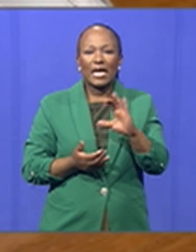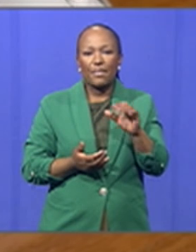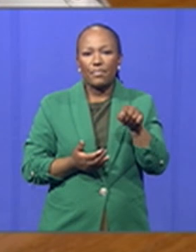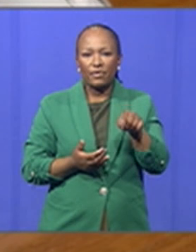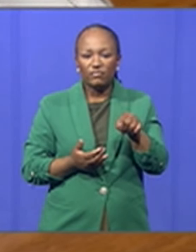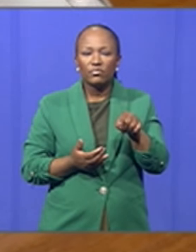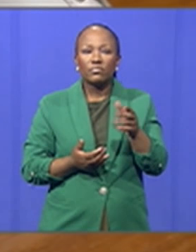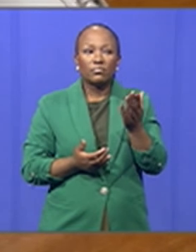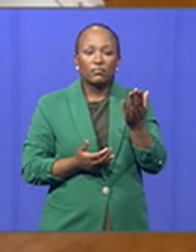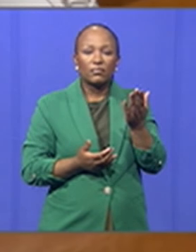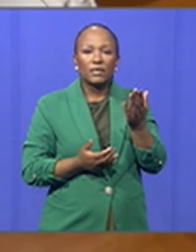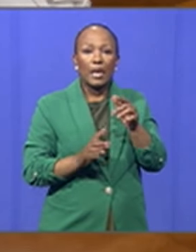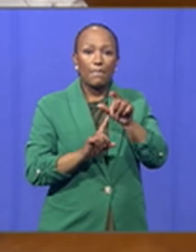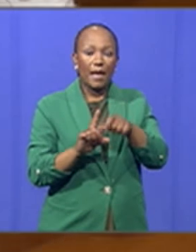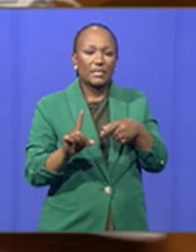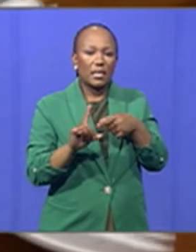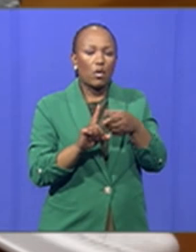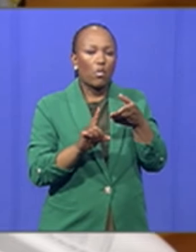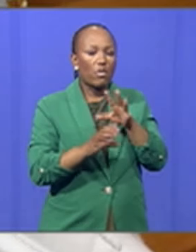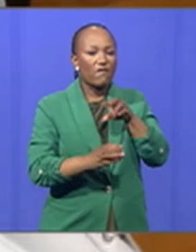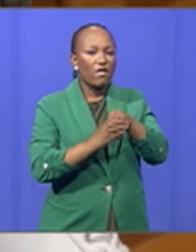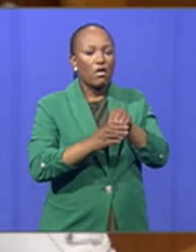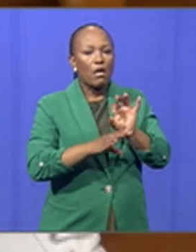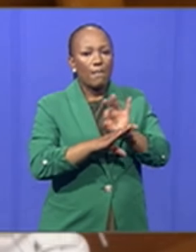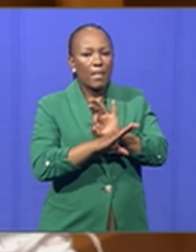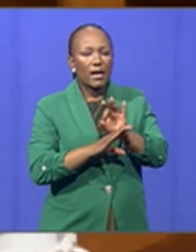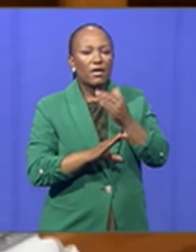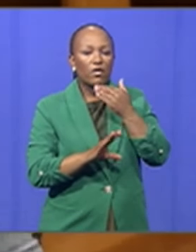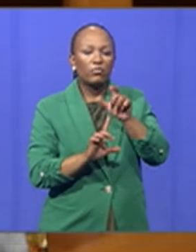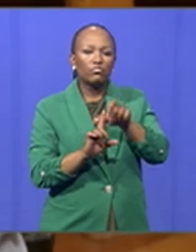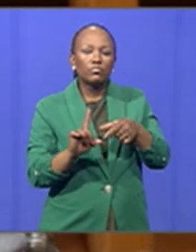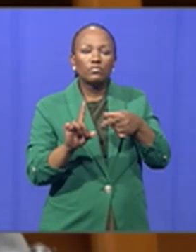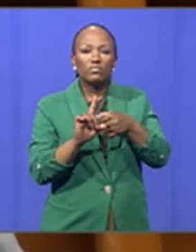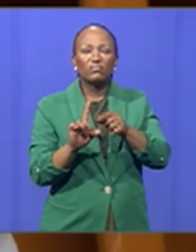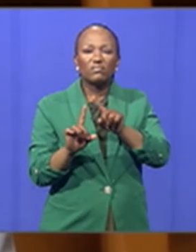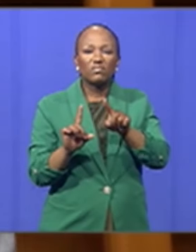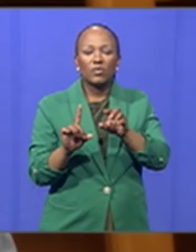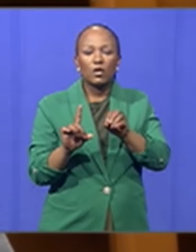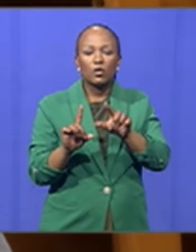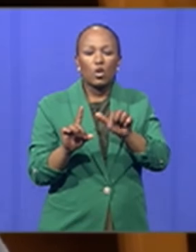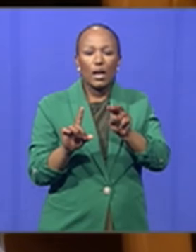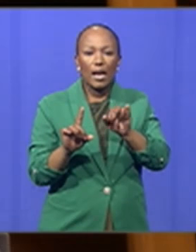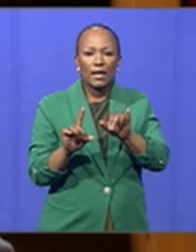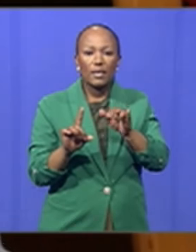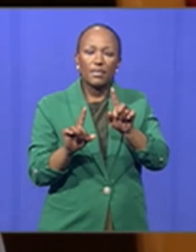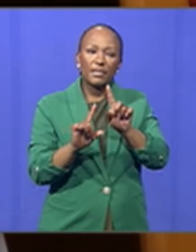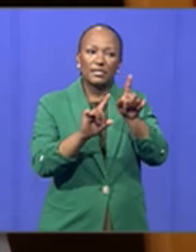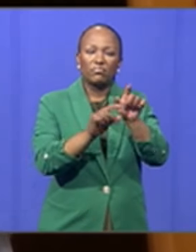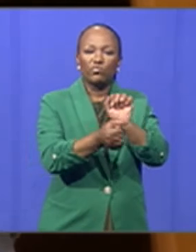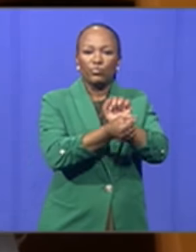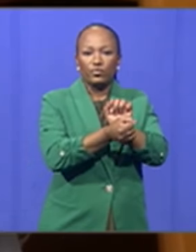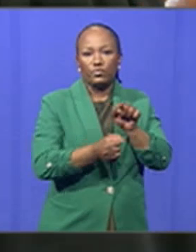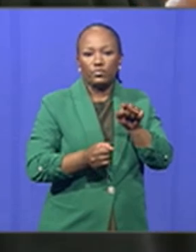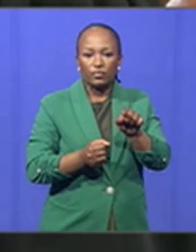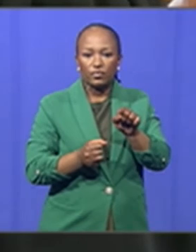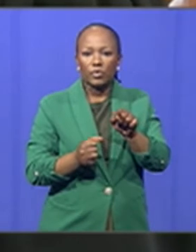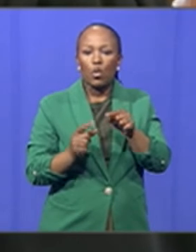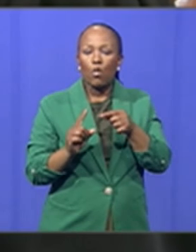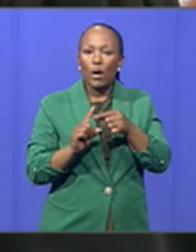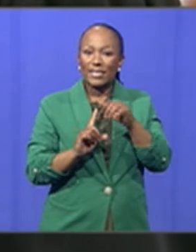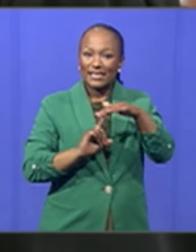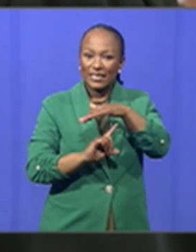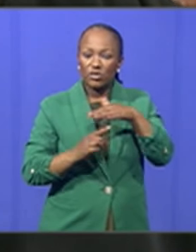yo go latofatšwago e le konokono polaong ya Ramatswele Zolani Tete ya gore a išwa senthareng ya mmušo ya tša maphelo seo ka re seemo sa go